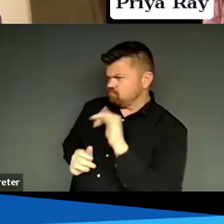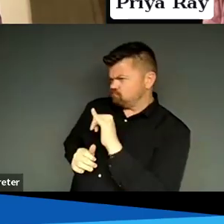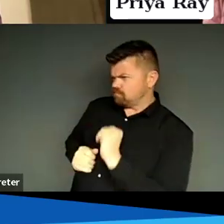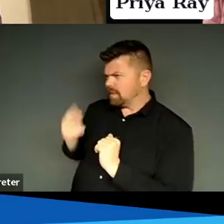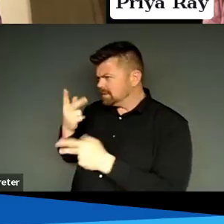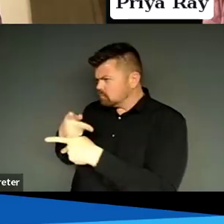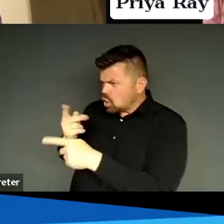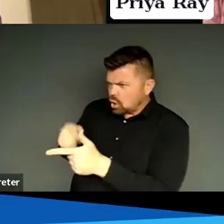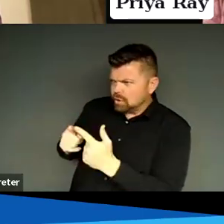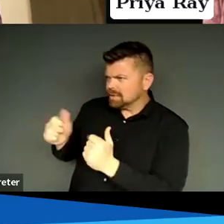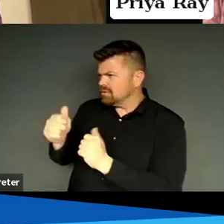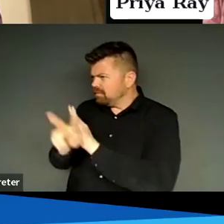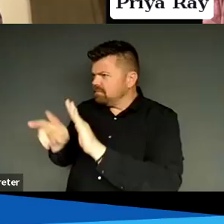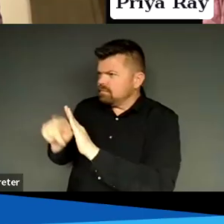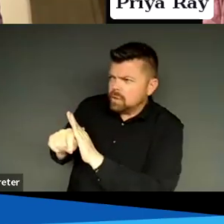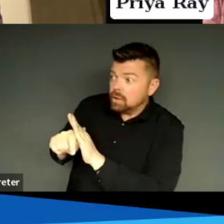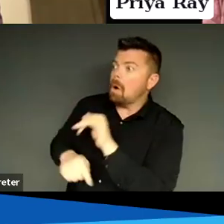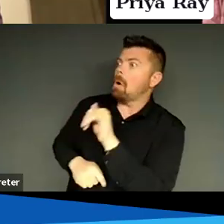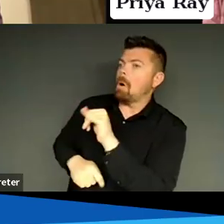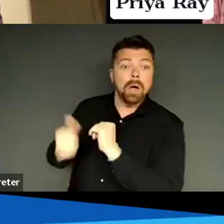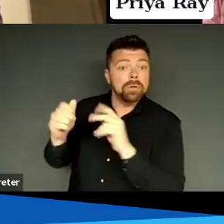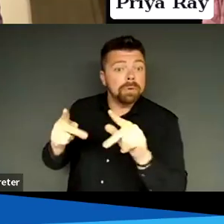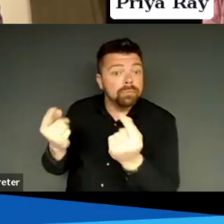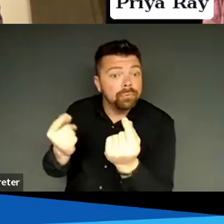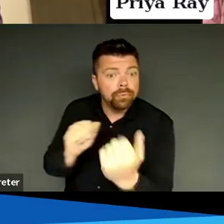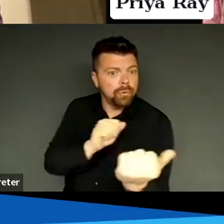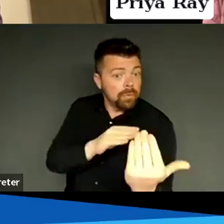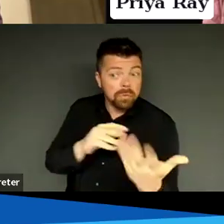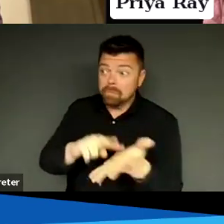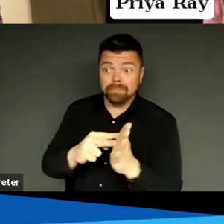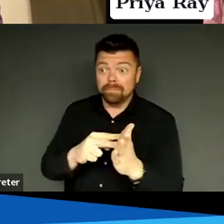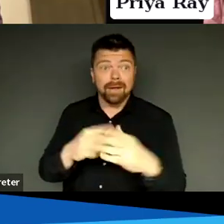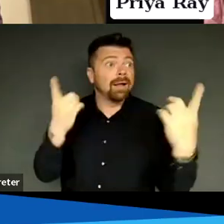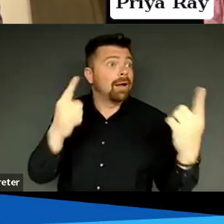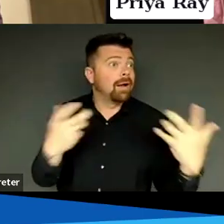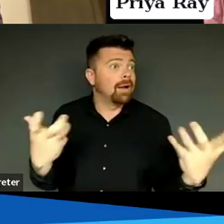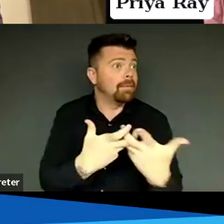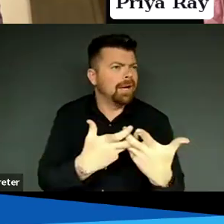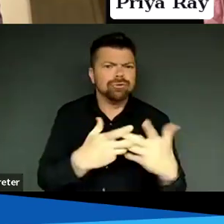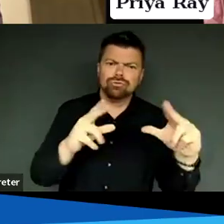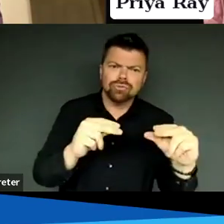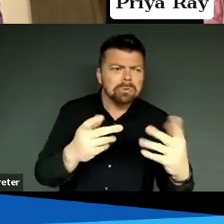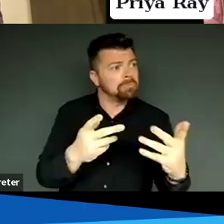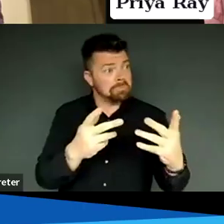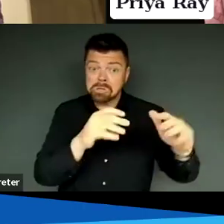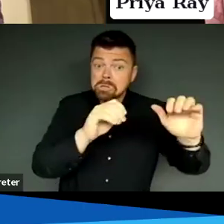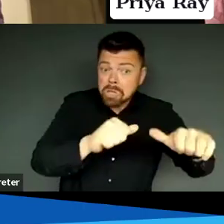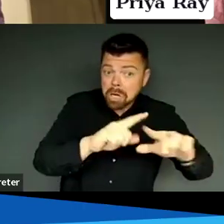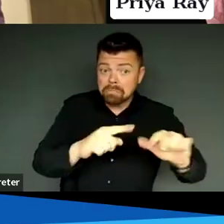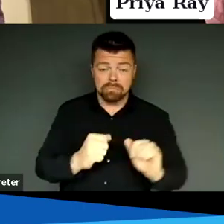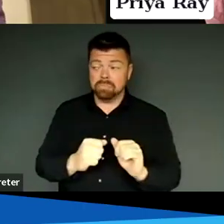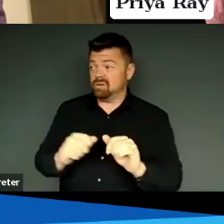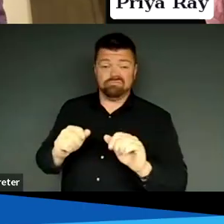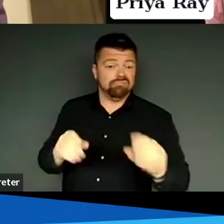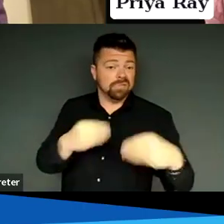what other people are doing. Doesn't mean that that's going to be the right thing for you, but it certainly gives you a lot of good ideas, doesn't it? We That's the mhm. live in a